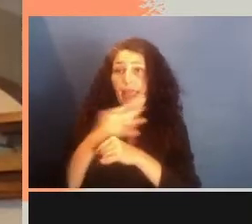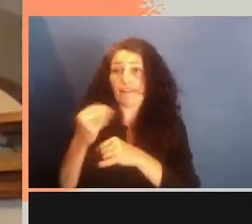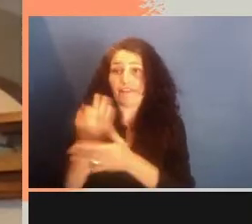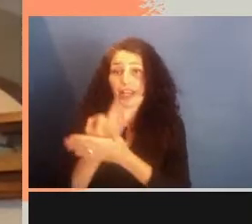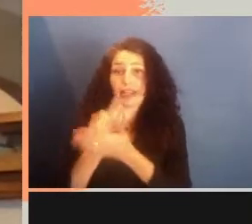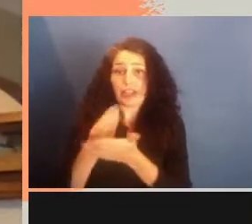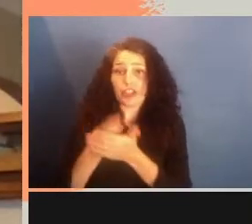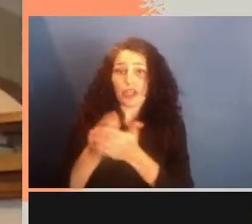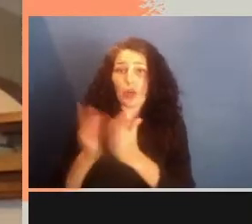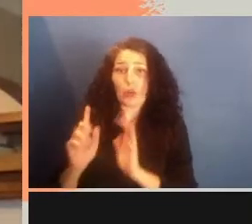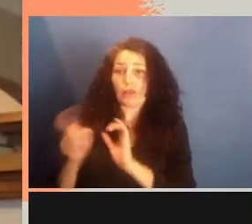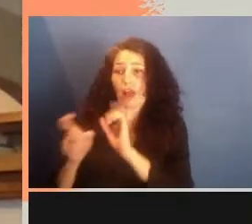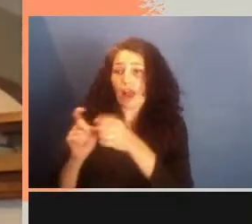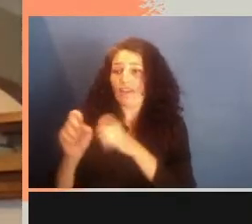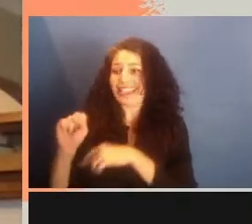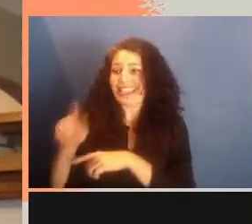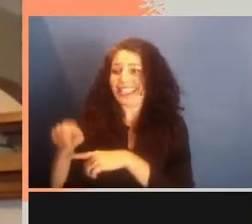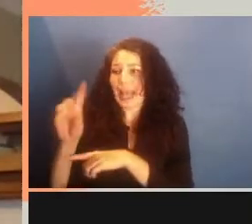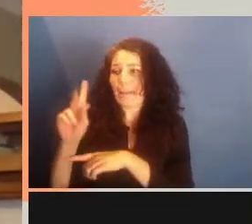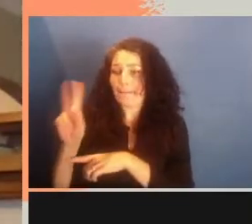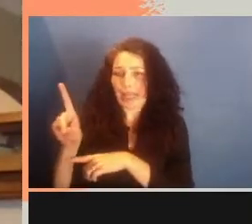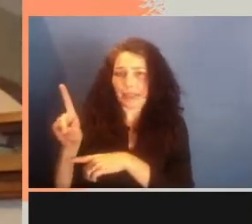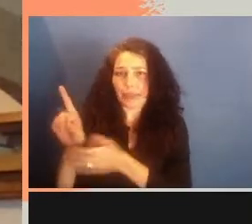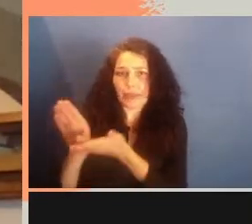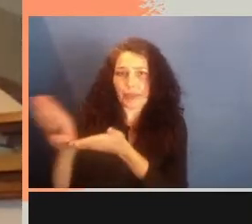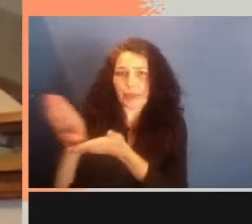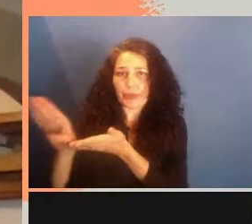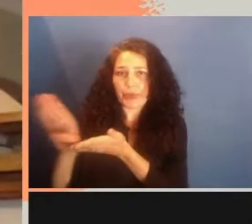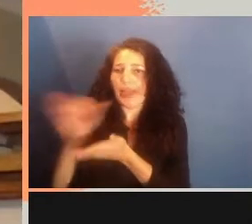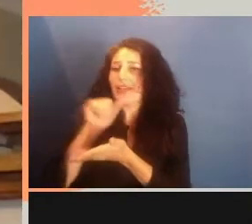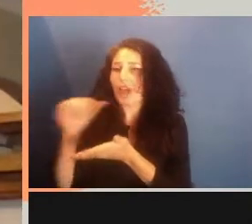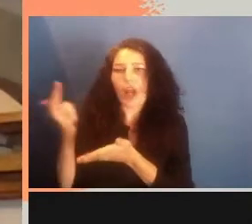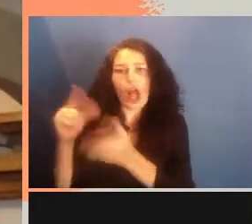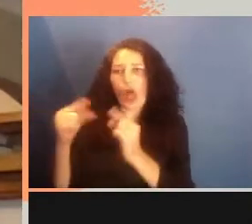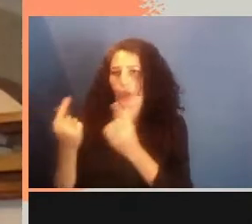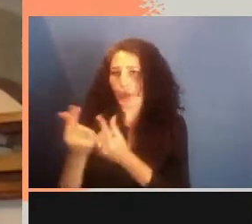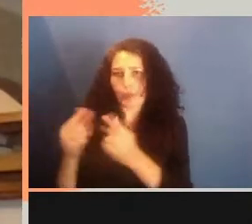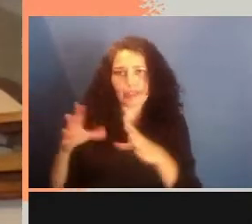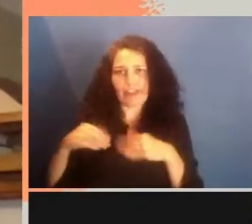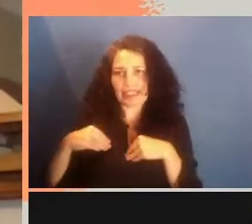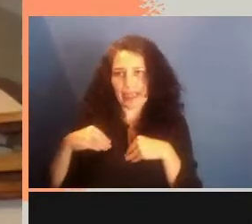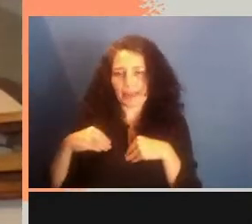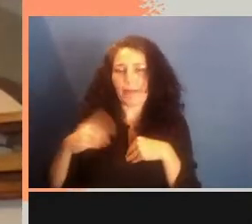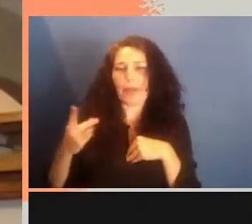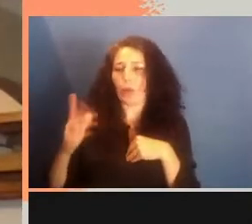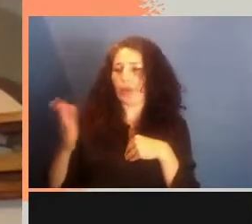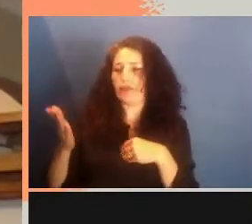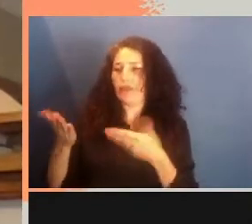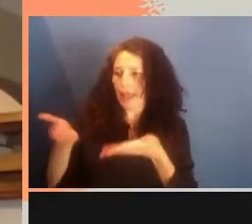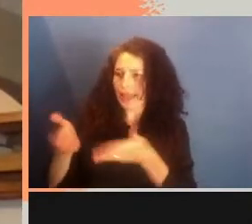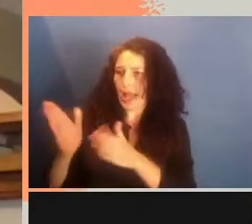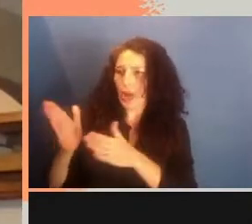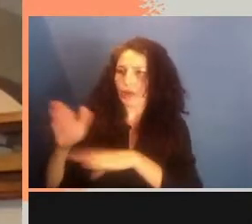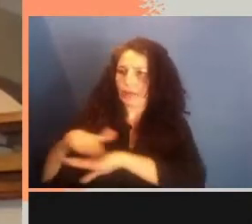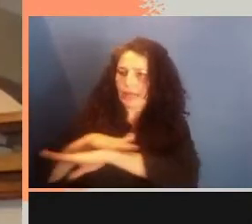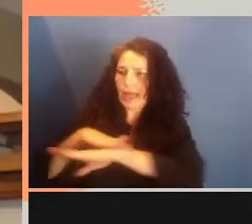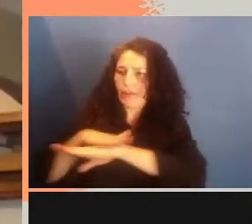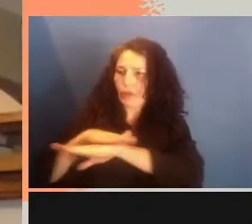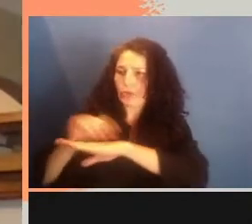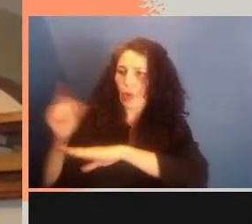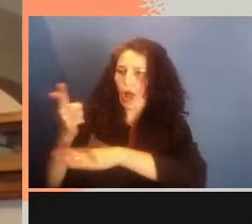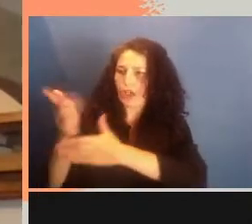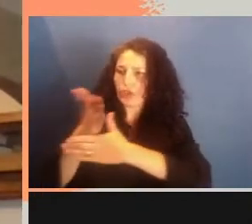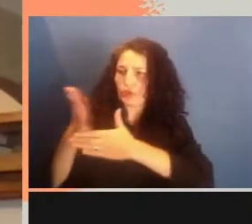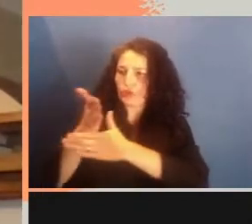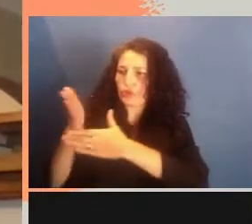modest stipends to these groups, not all of which have accepted them, and a platform to share their work in the hope that all of you can